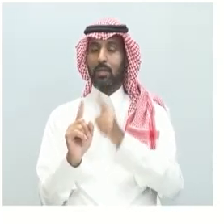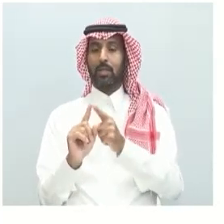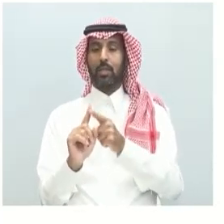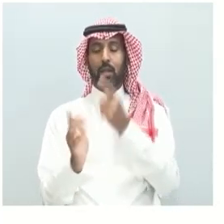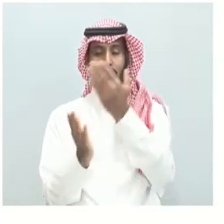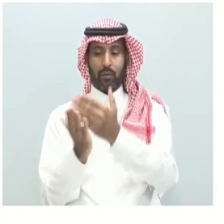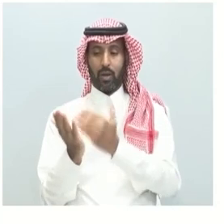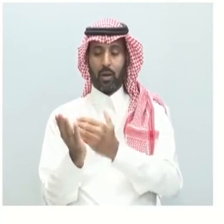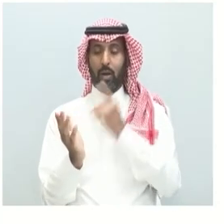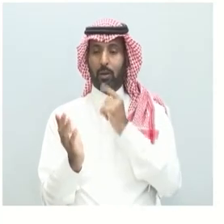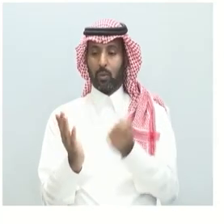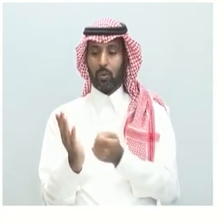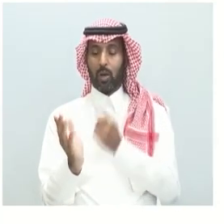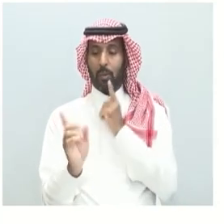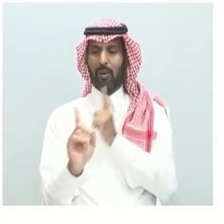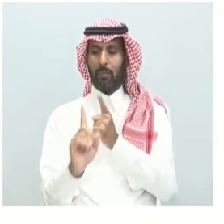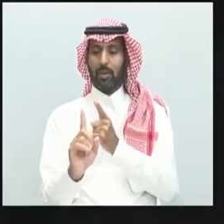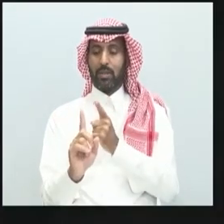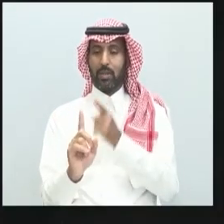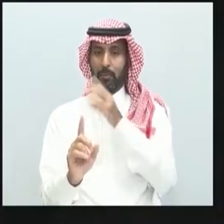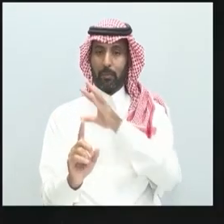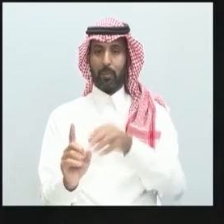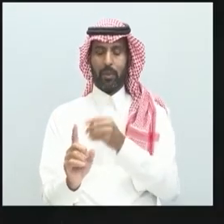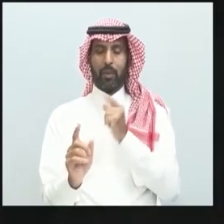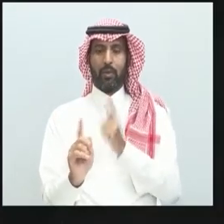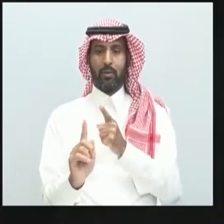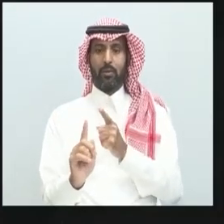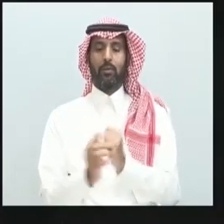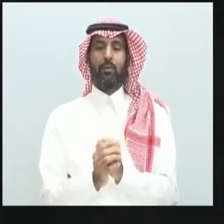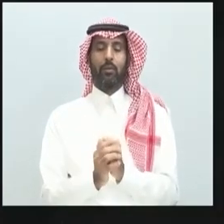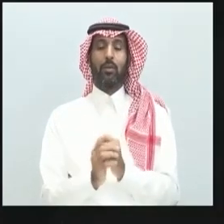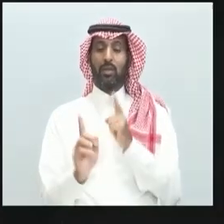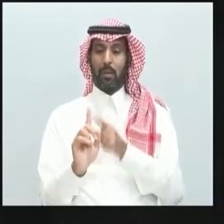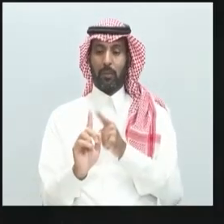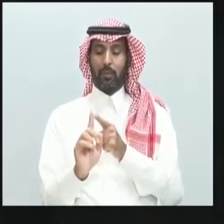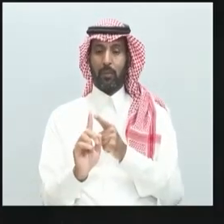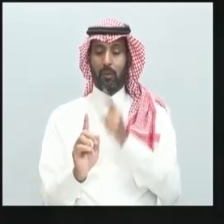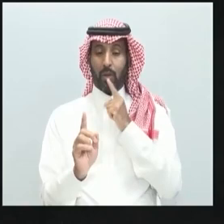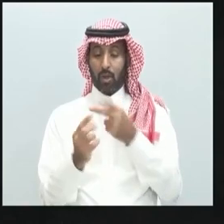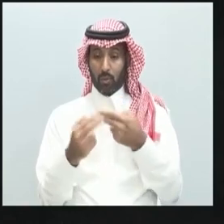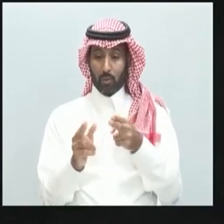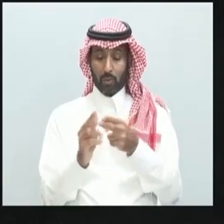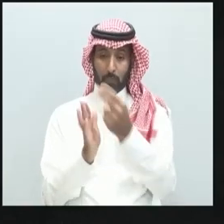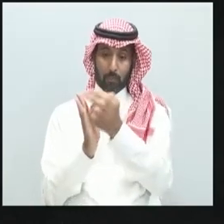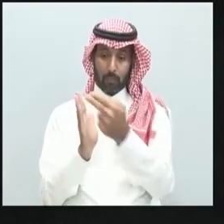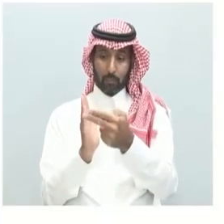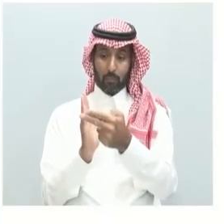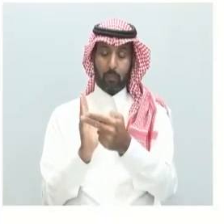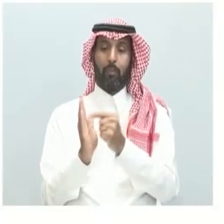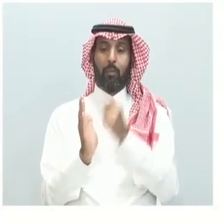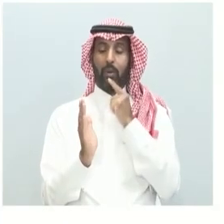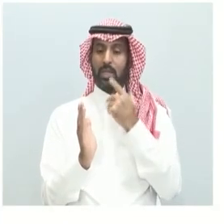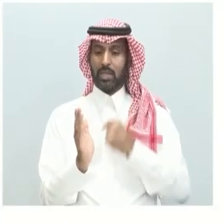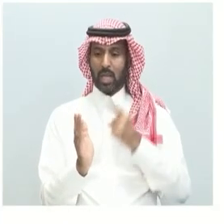formal letter to complain about something, a complaint letter, remember to open in an appropriate way, like